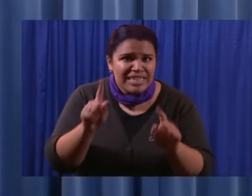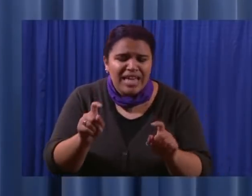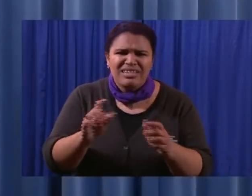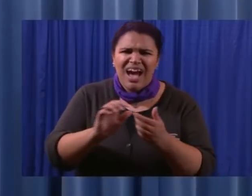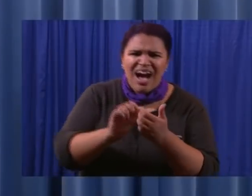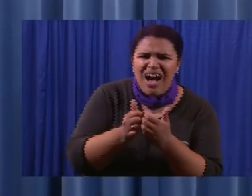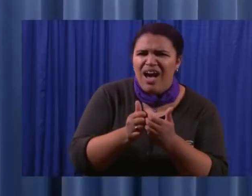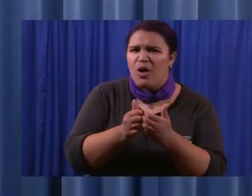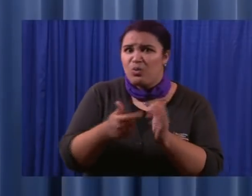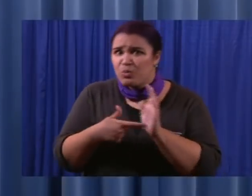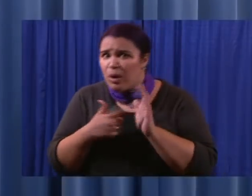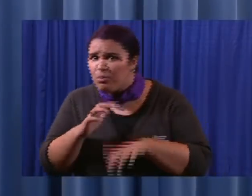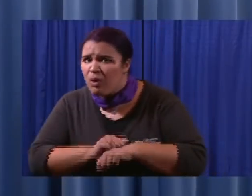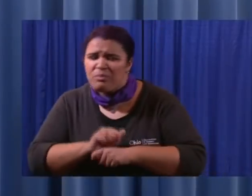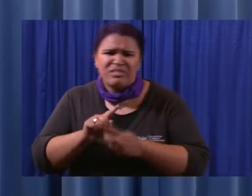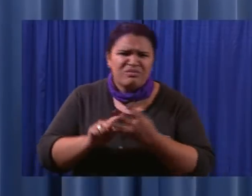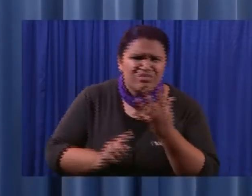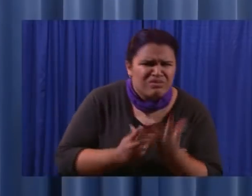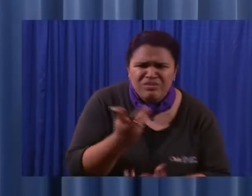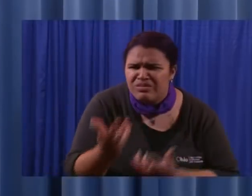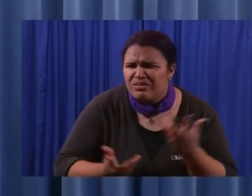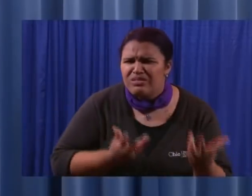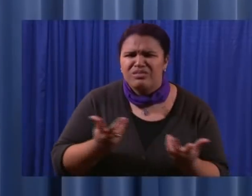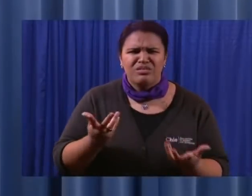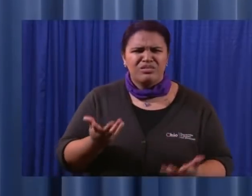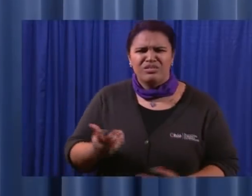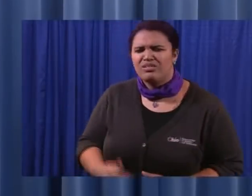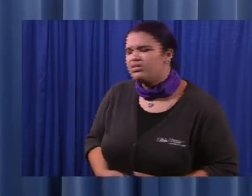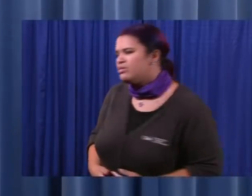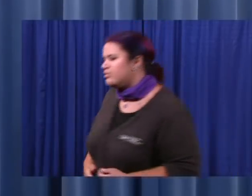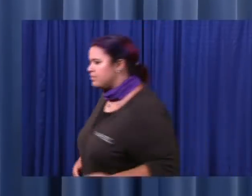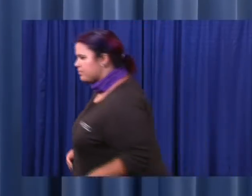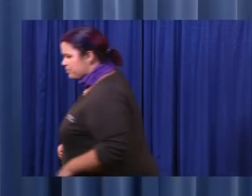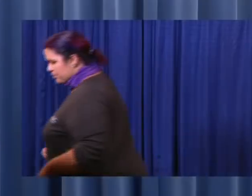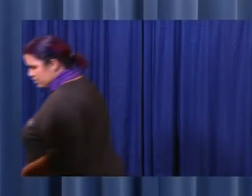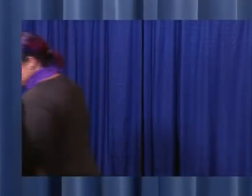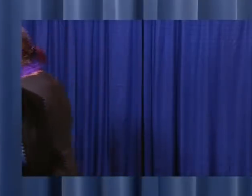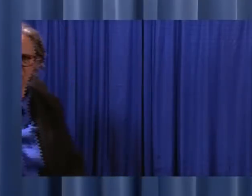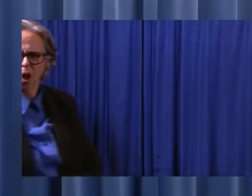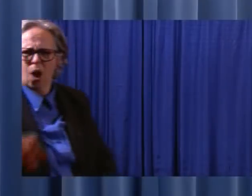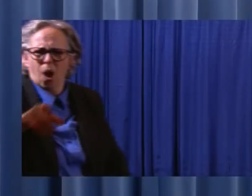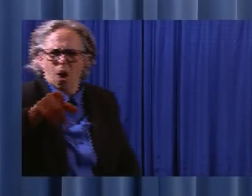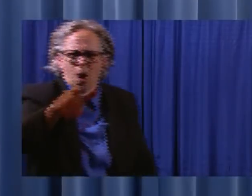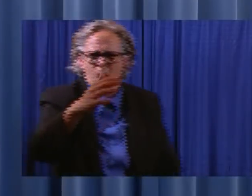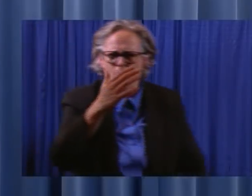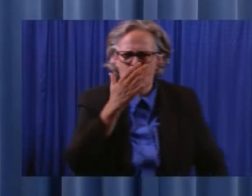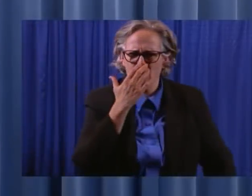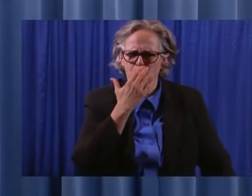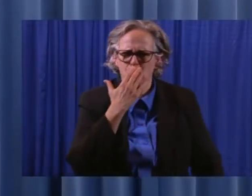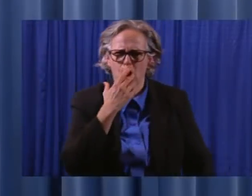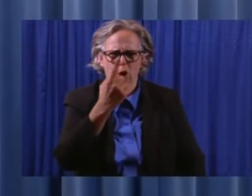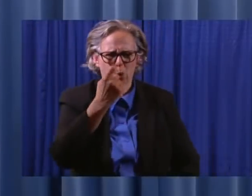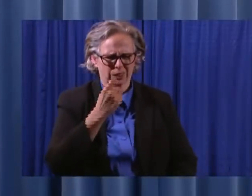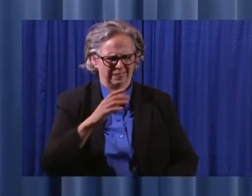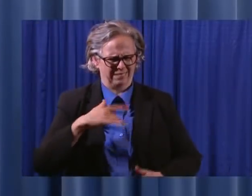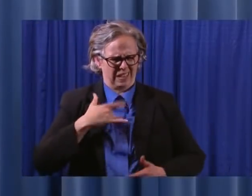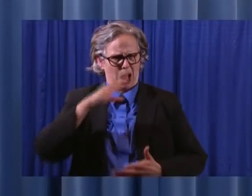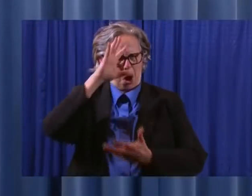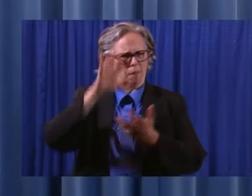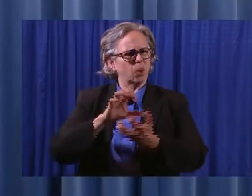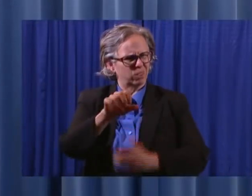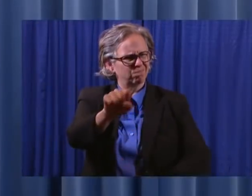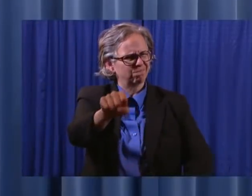Look, very good question, because I know there's some confusion about that. Tests that we control, tests where we have pop-up